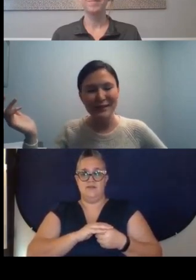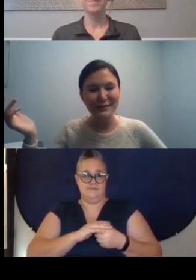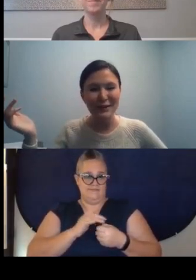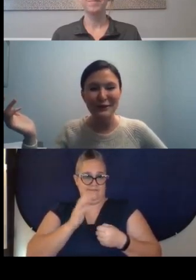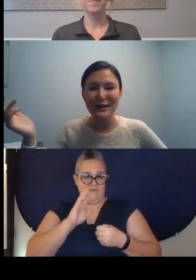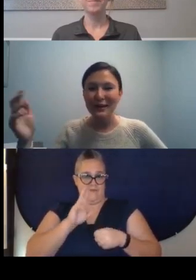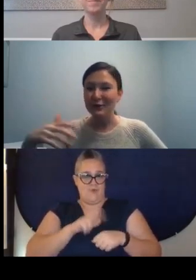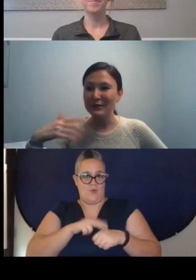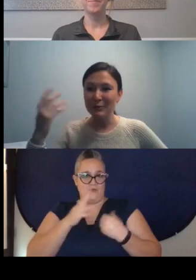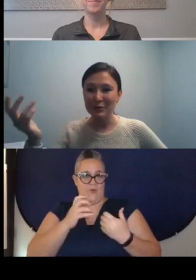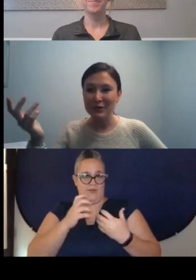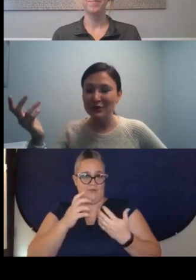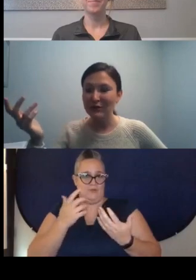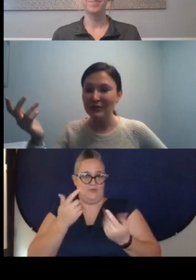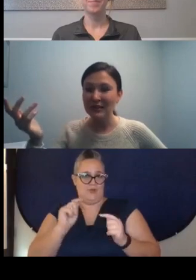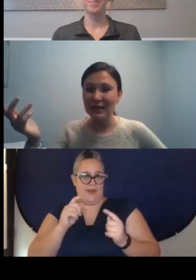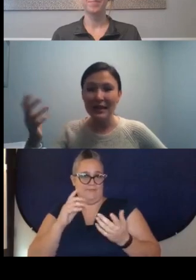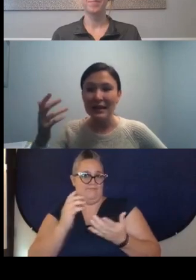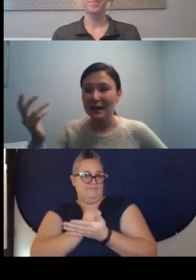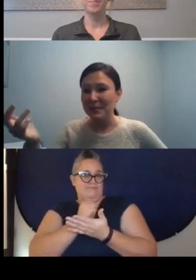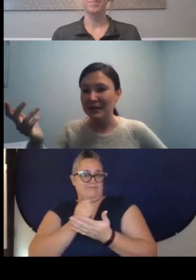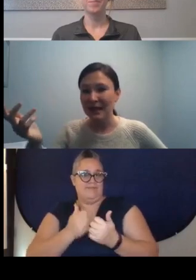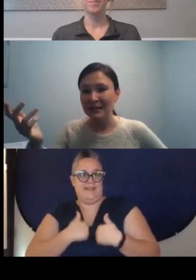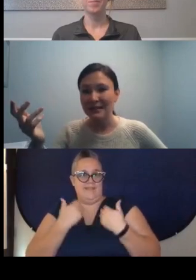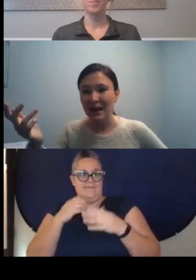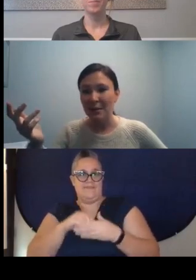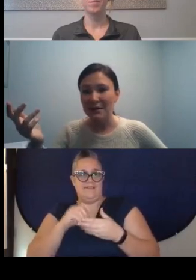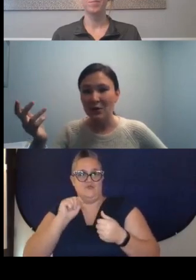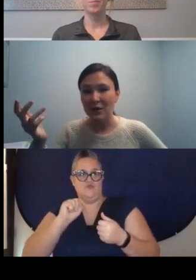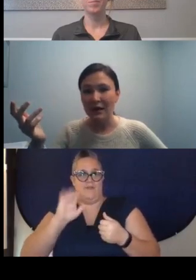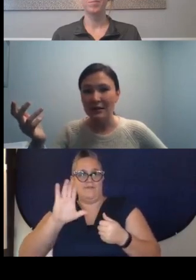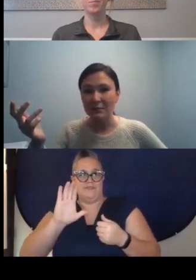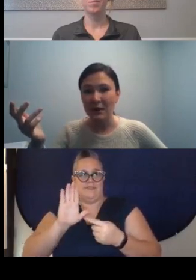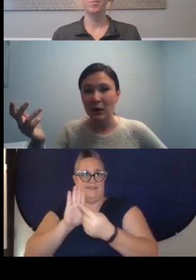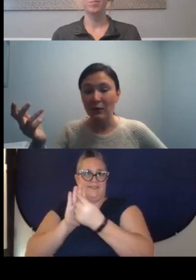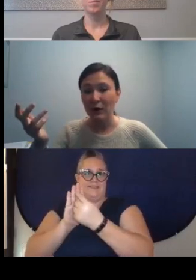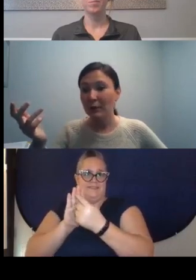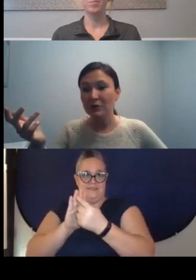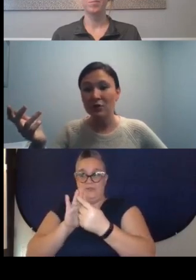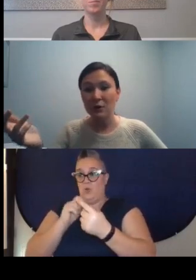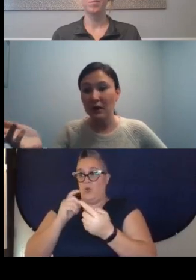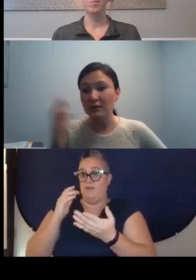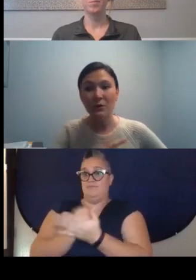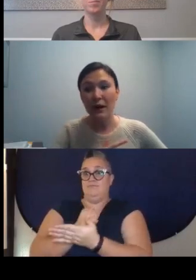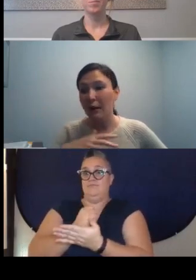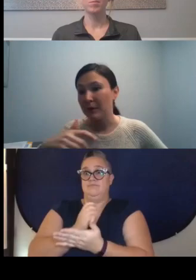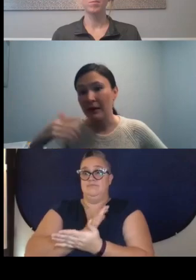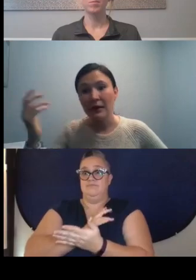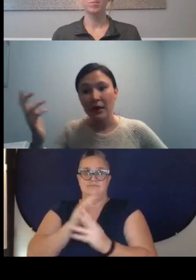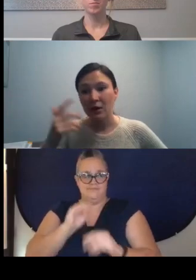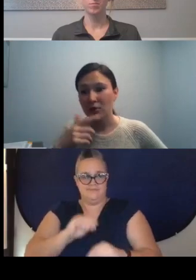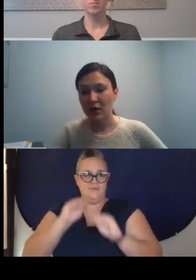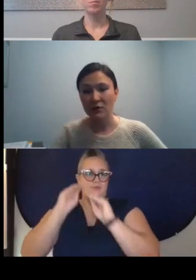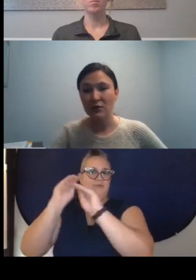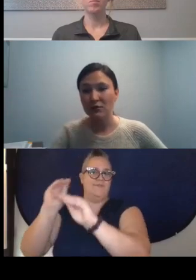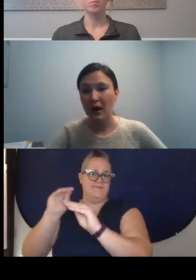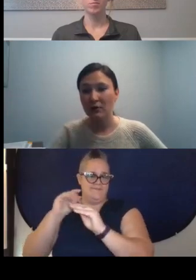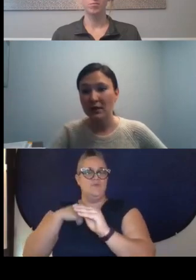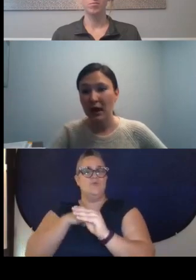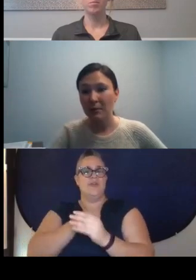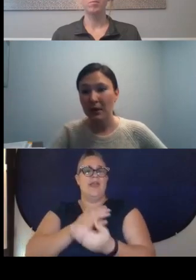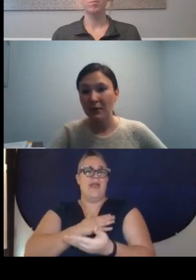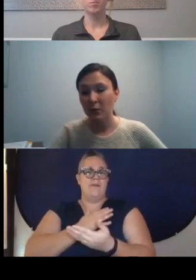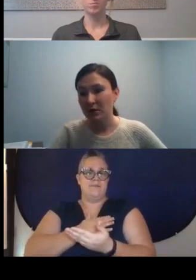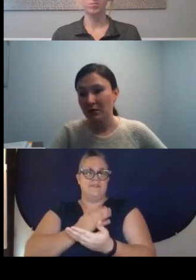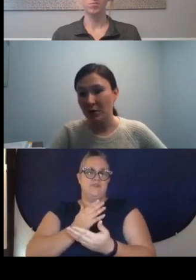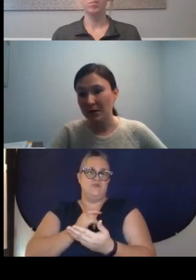live in Michigan? So there was an opportunity in Traverse City. It made sense. And so that is something where if we're able to, we love to accommodate, transfers